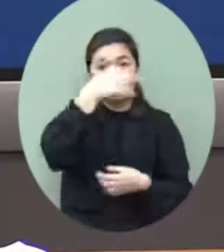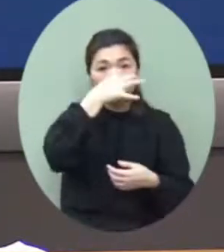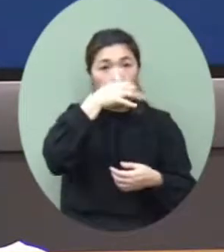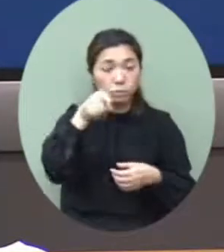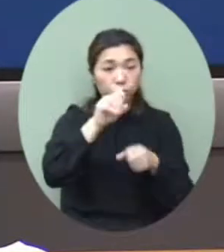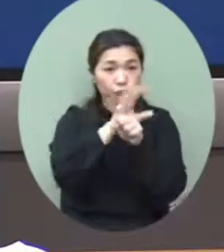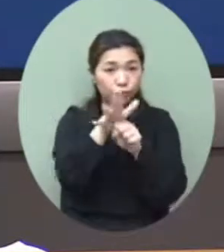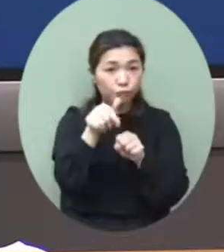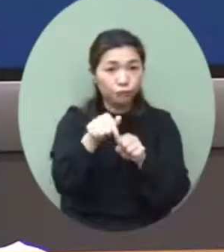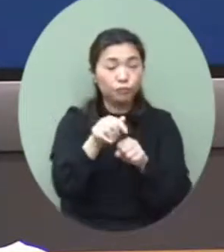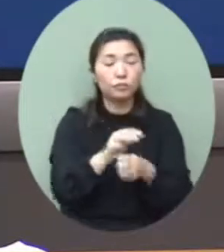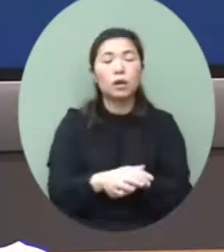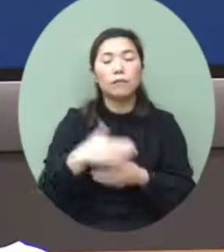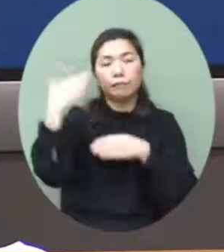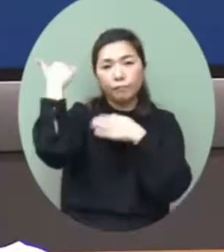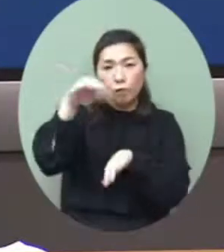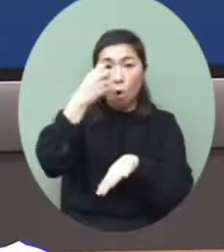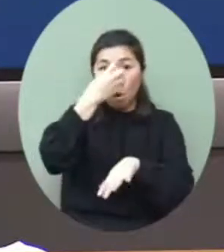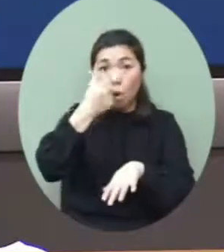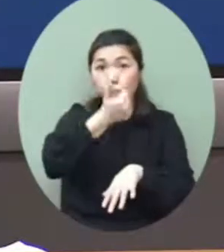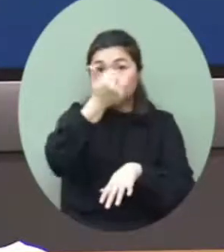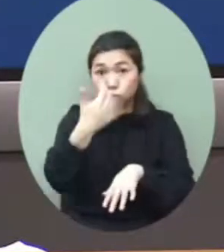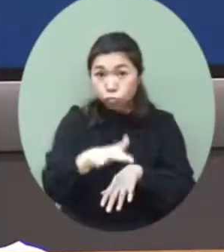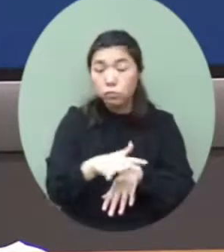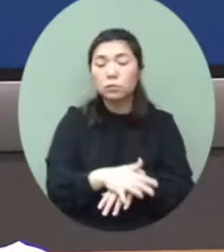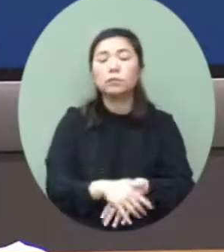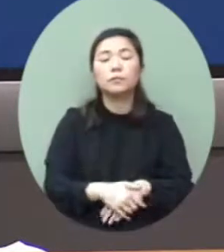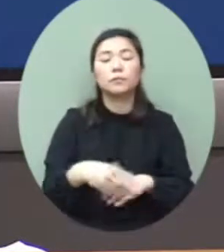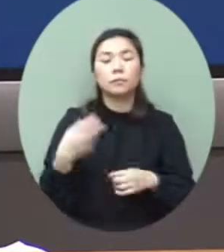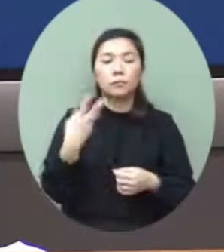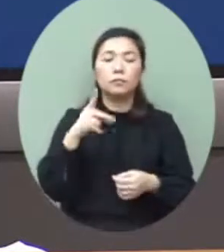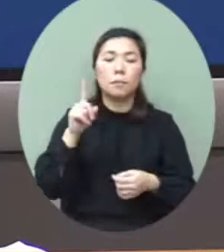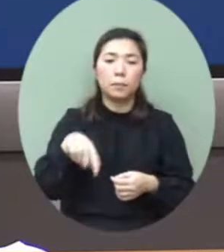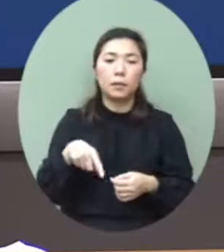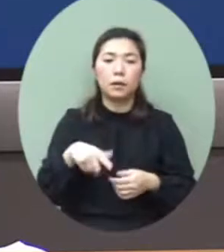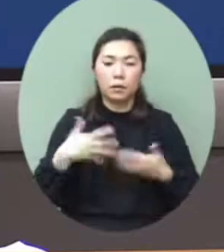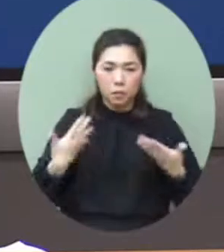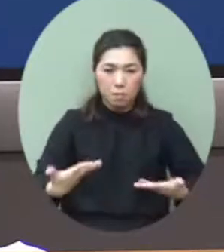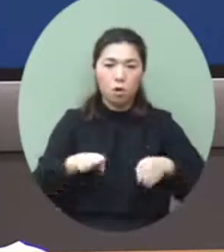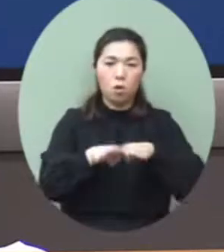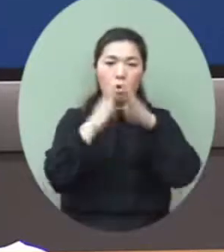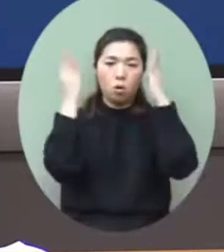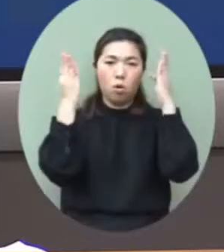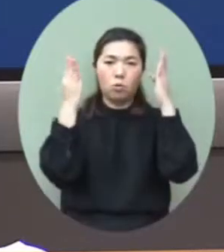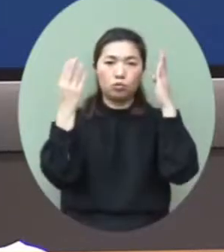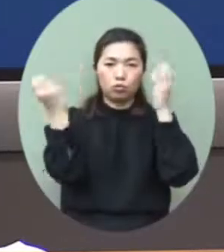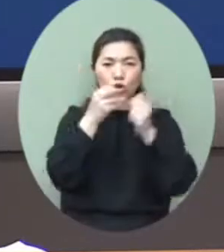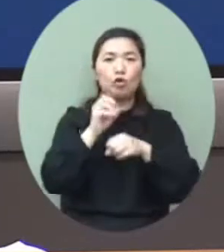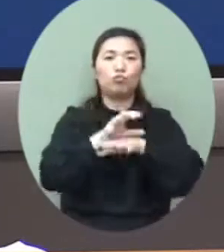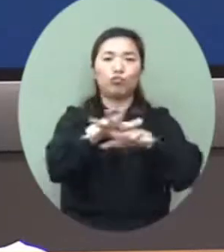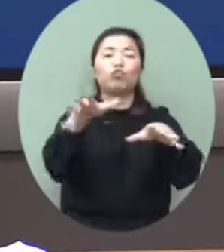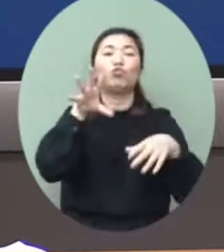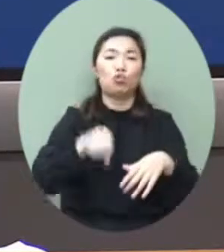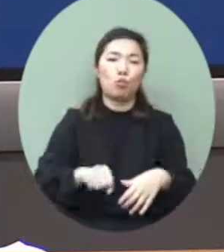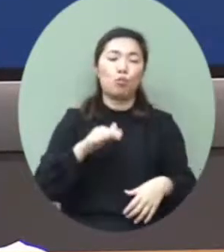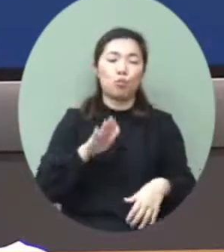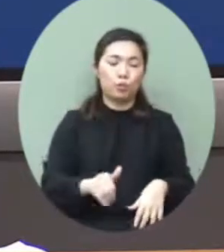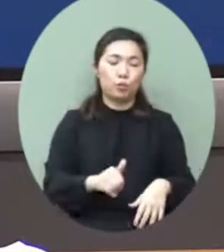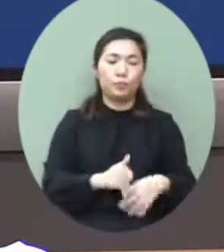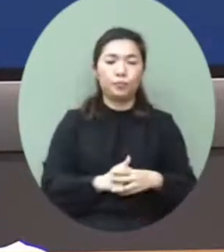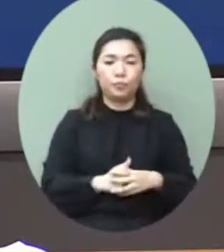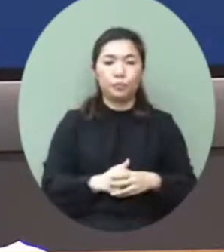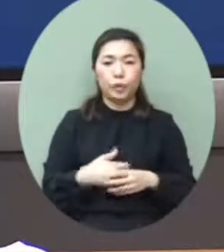oral agent, that is Pfizer's Paxlovid, arrived and is being